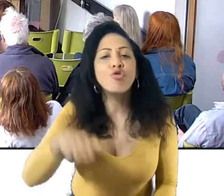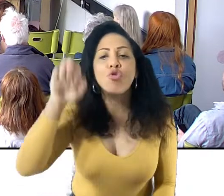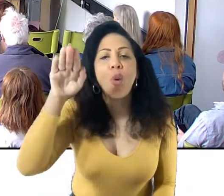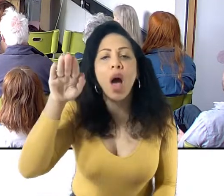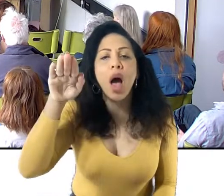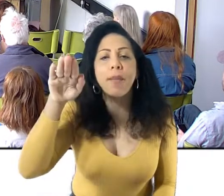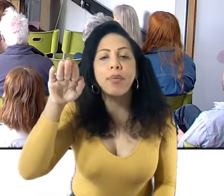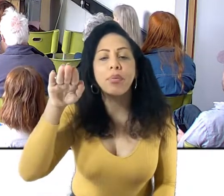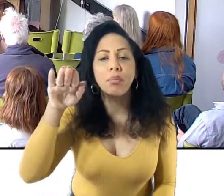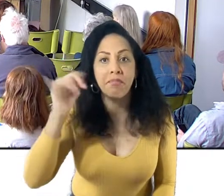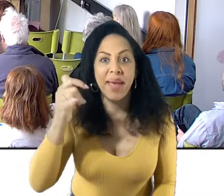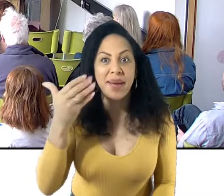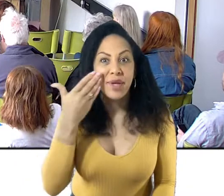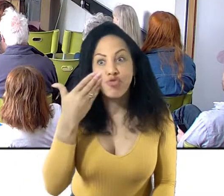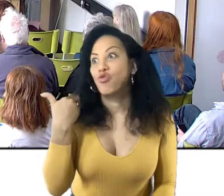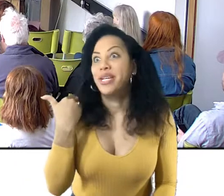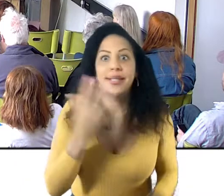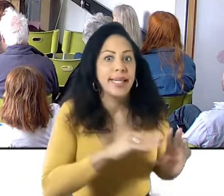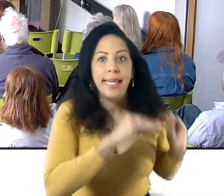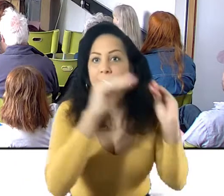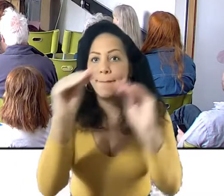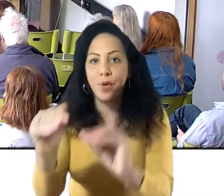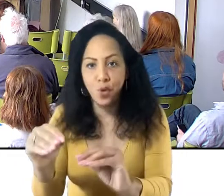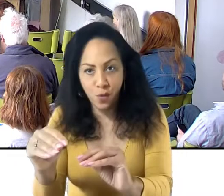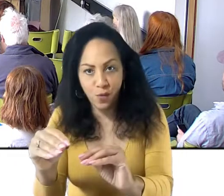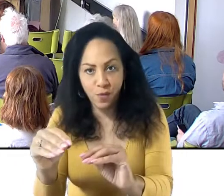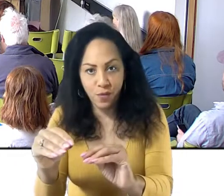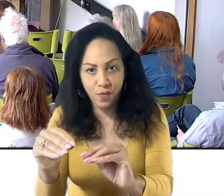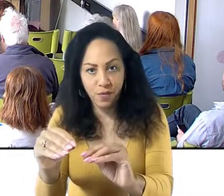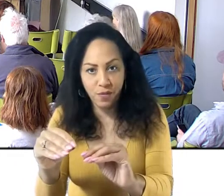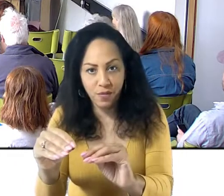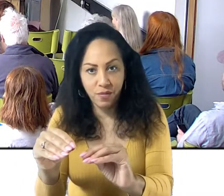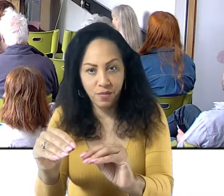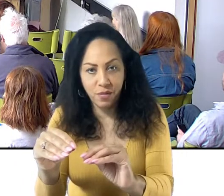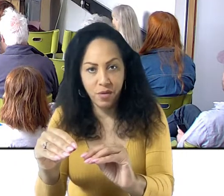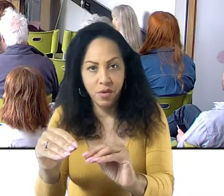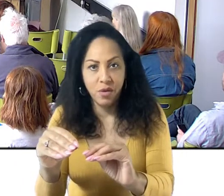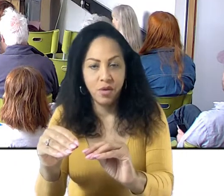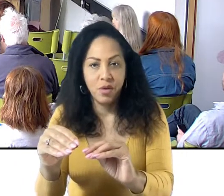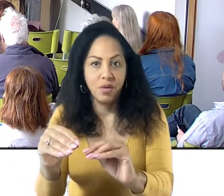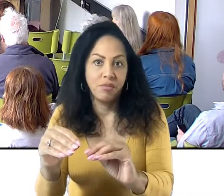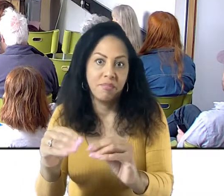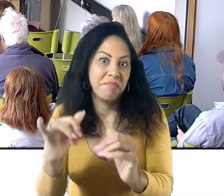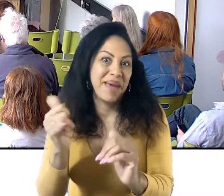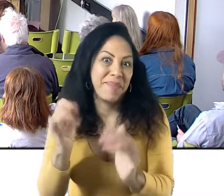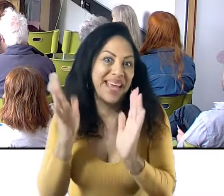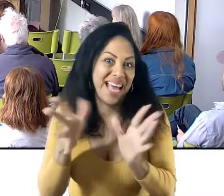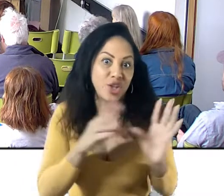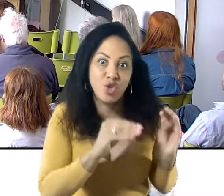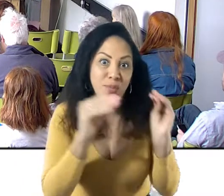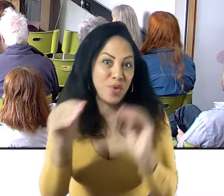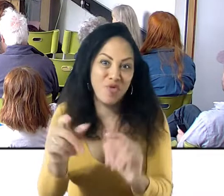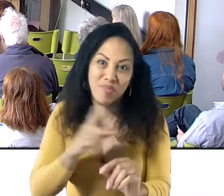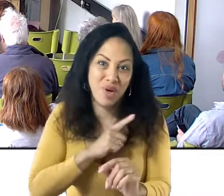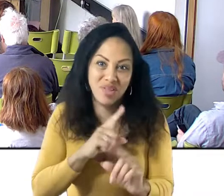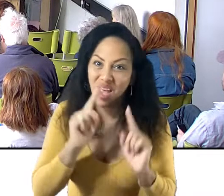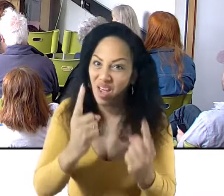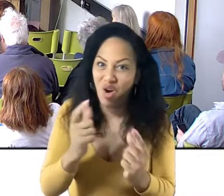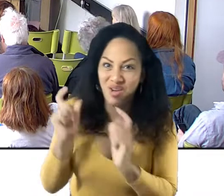or who have had to come and settle because they can't live where they live anymore. And I feel a little